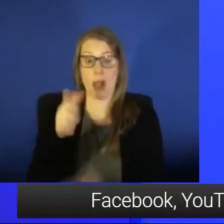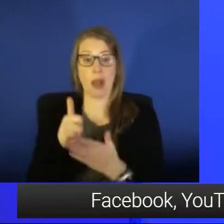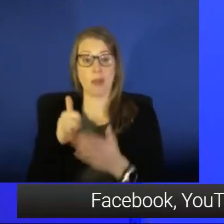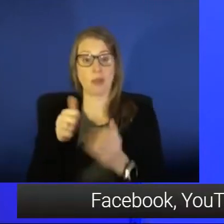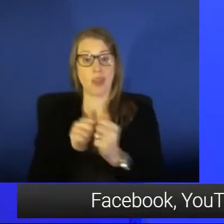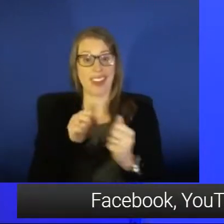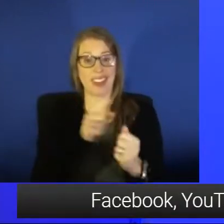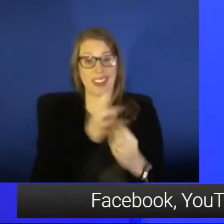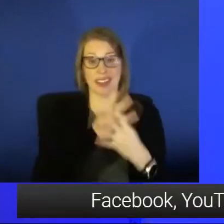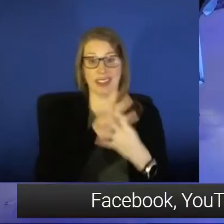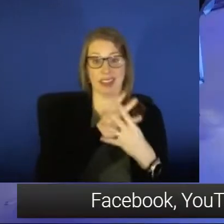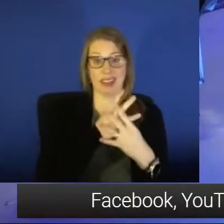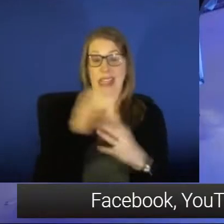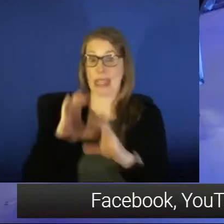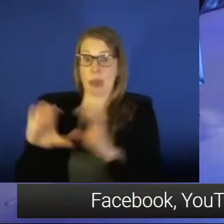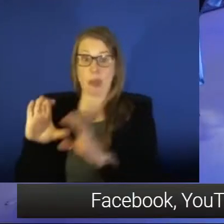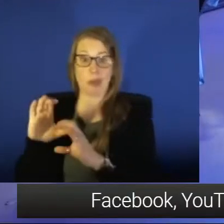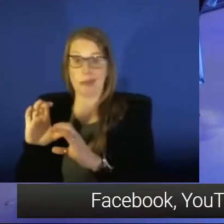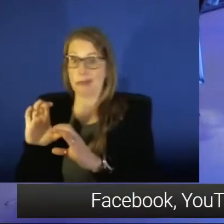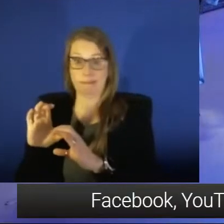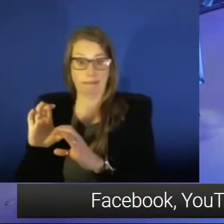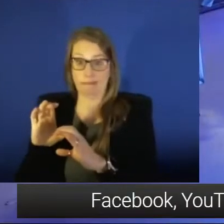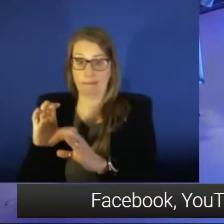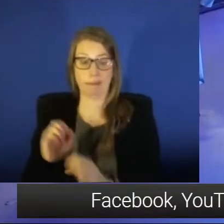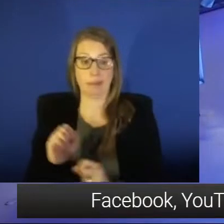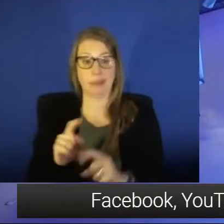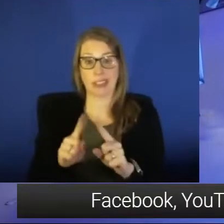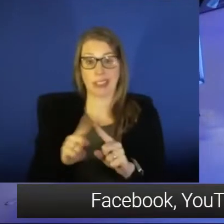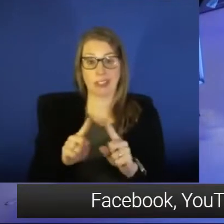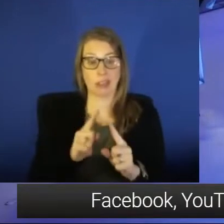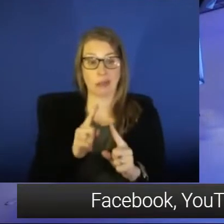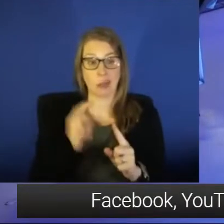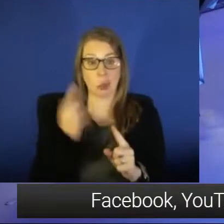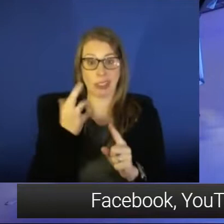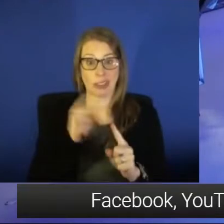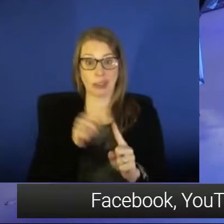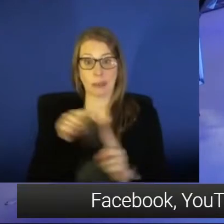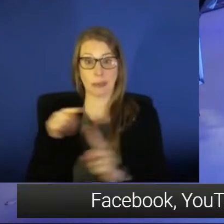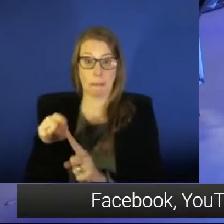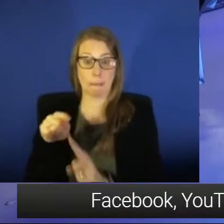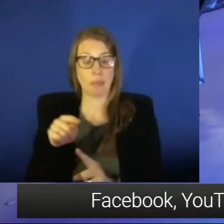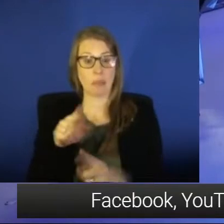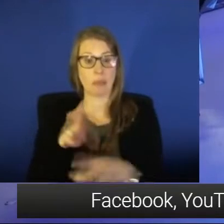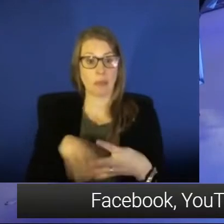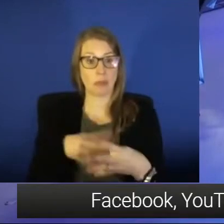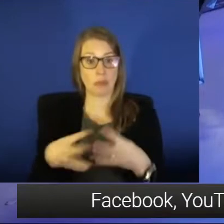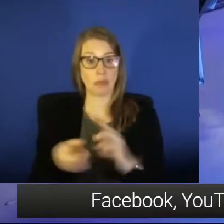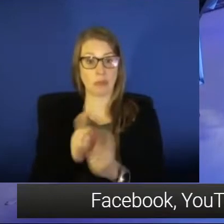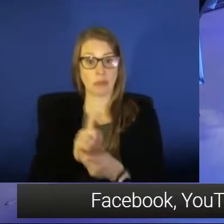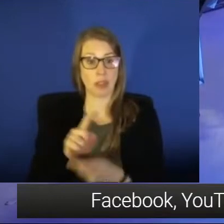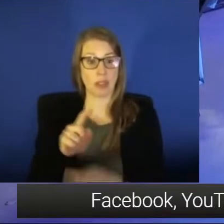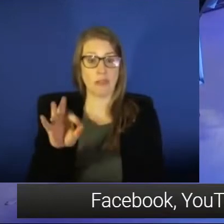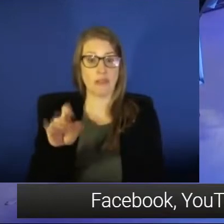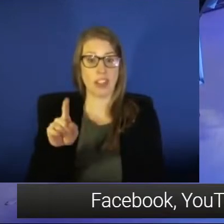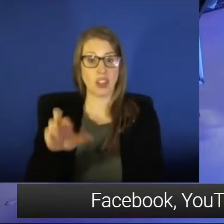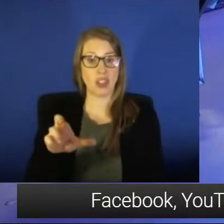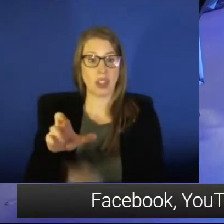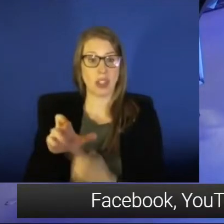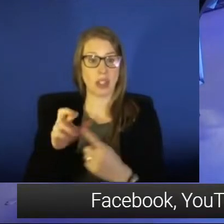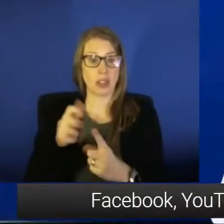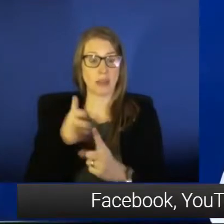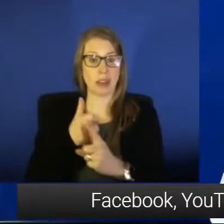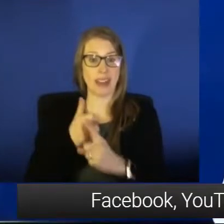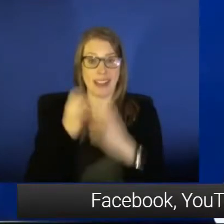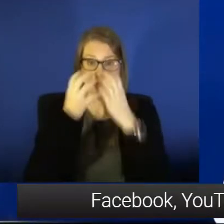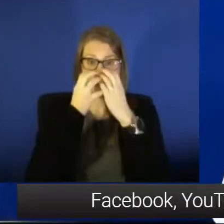the chemicals. Right, so there's different factors. Right, different factors. And when you saw that graphic up there, the guy changing the filters in the airplane, remember that? He had on a hazmat. He had